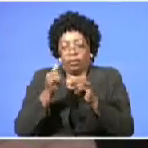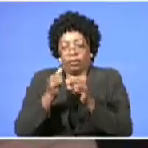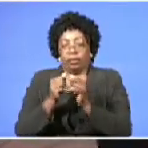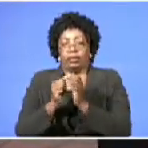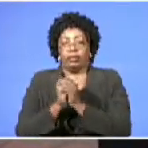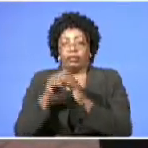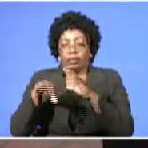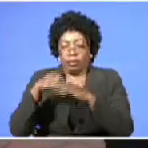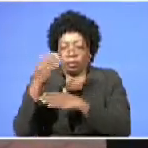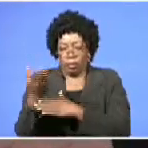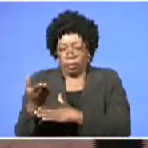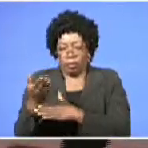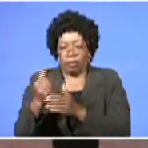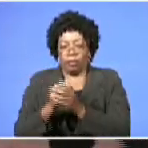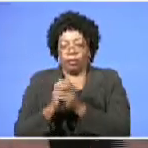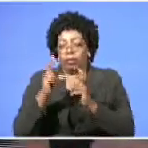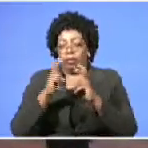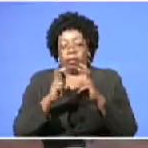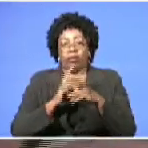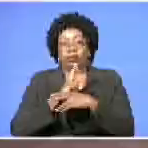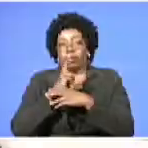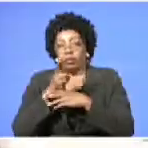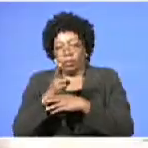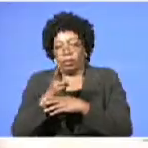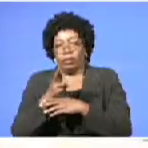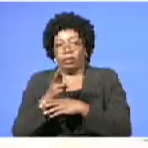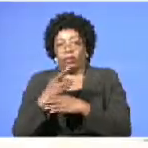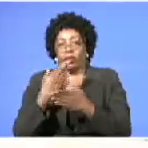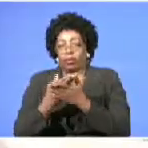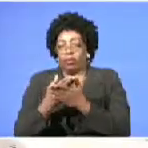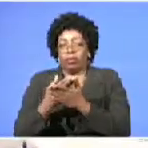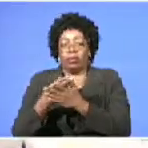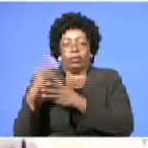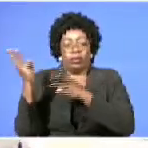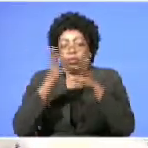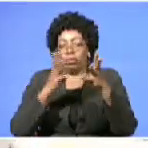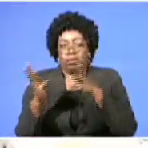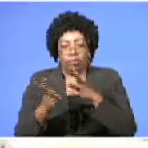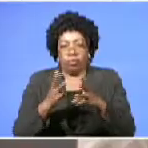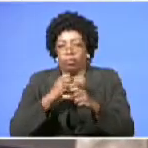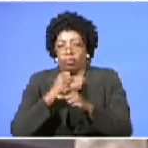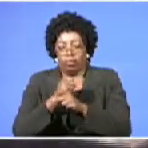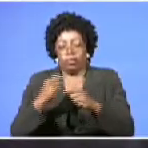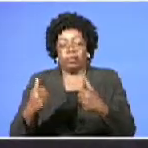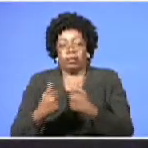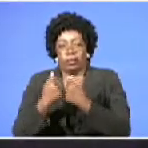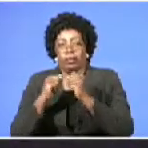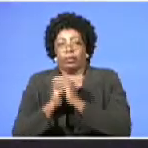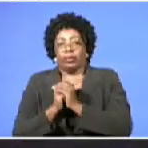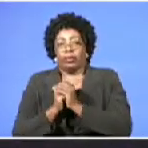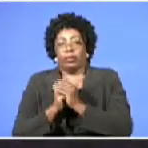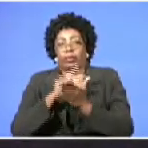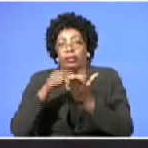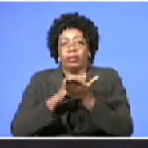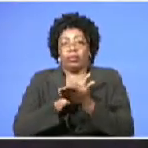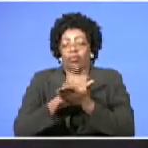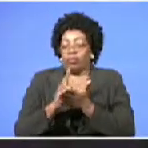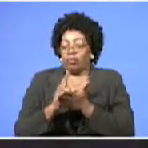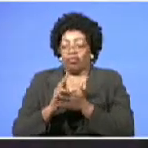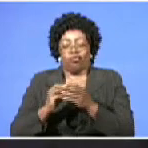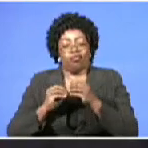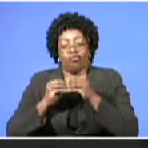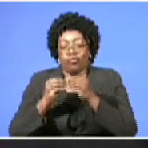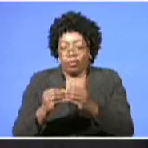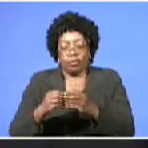there. But the competition was tough and the wind was tough, so it's definitely a challenge. This weekend was extremely hard with